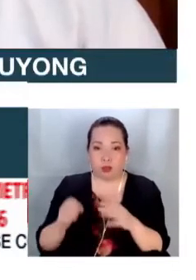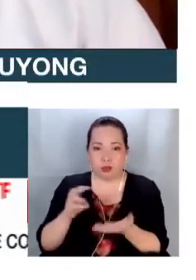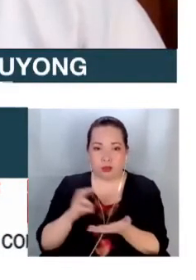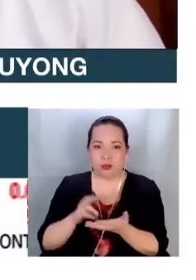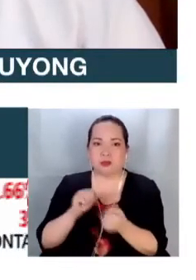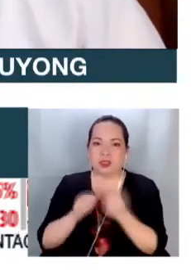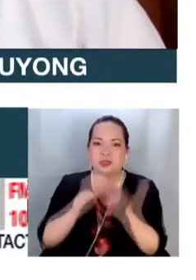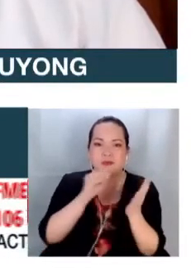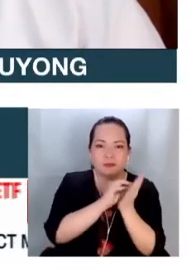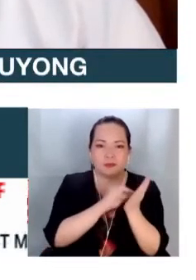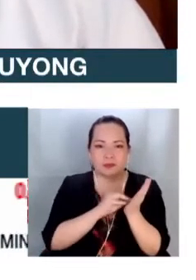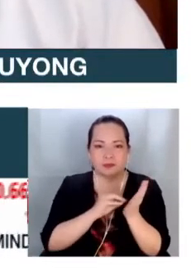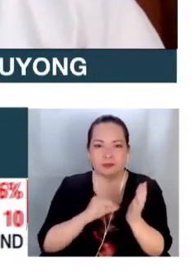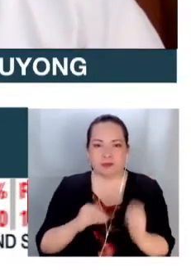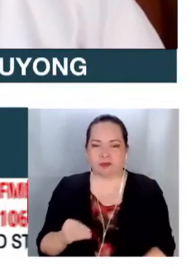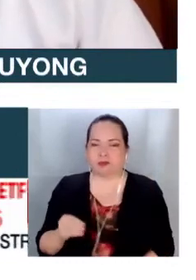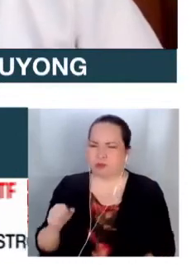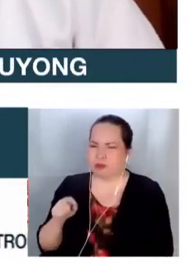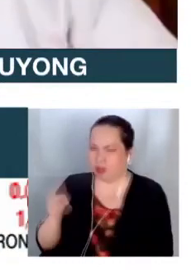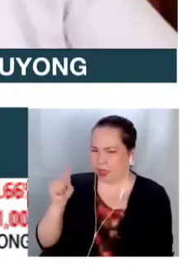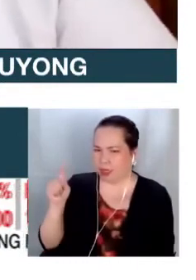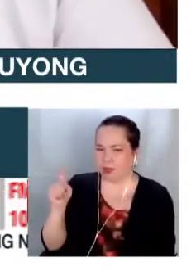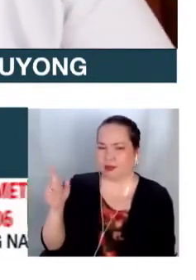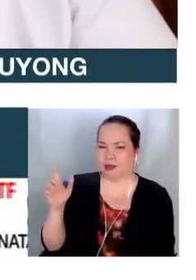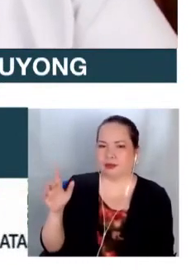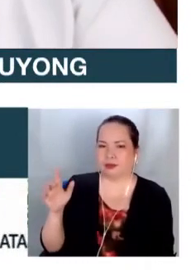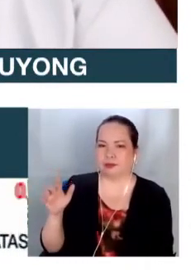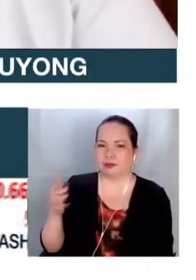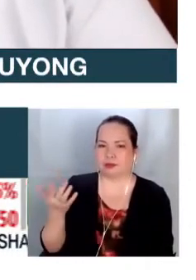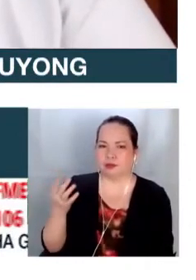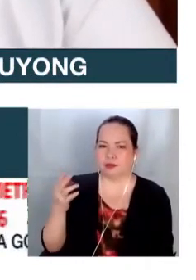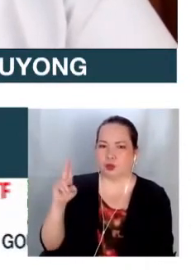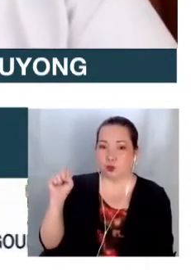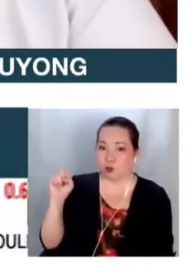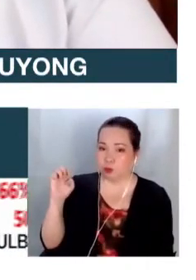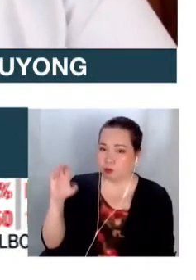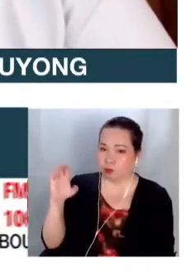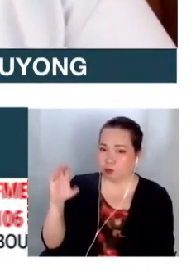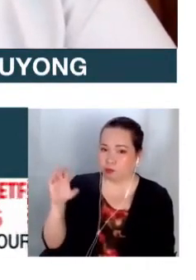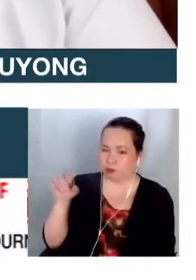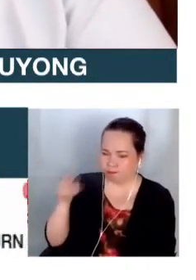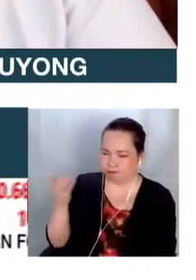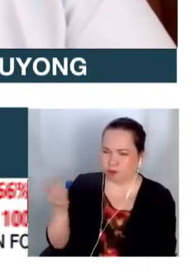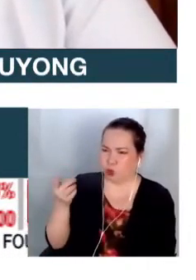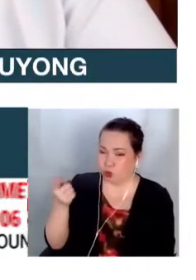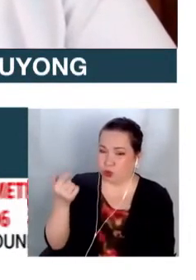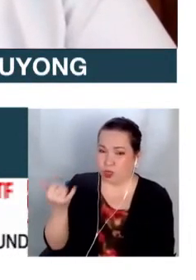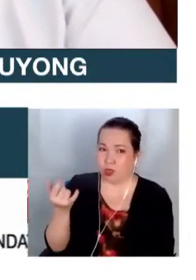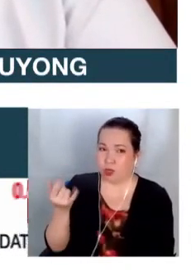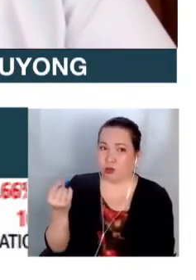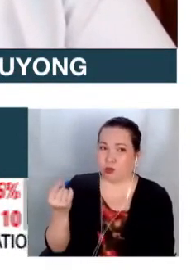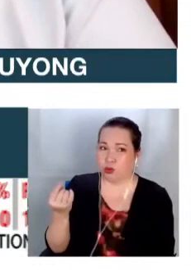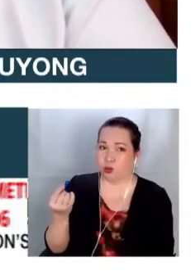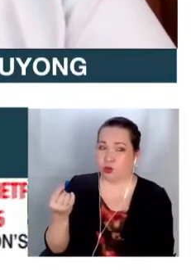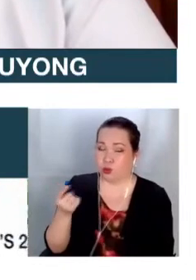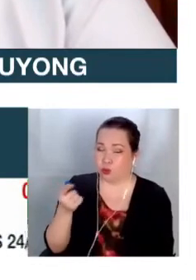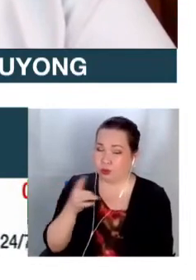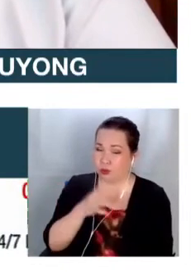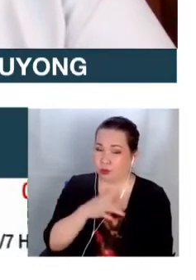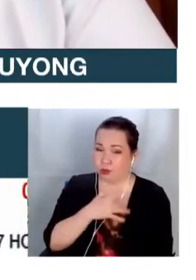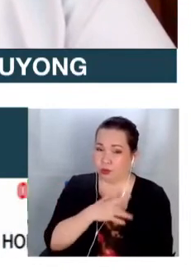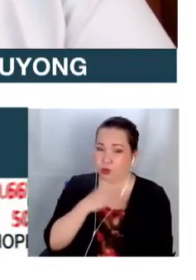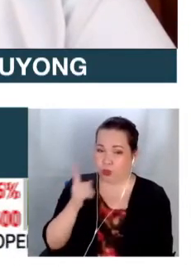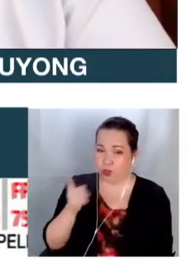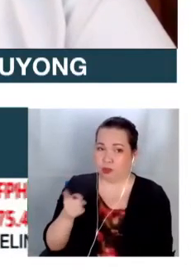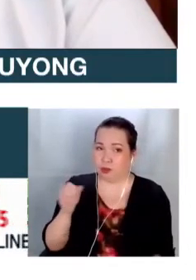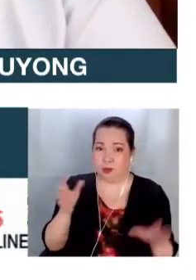well. But let me ask you this, Undersecretary. Are you at this point already where you would categorize what